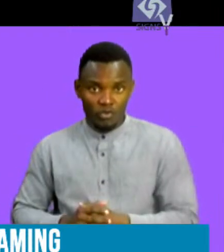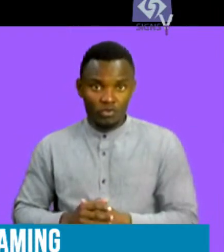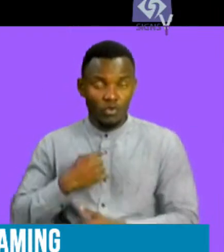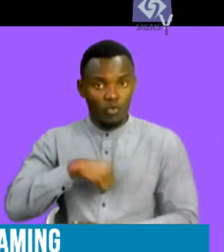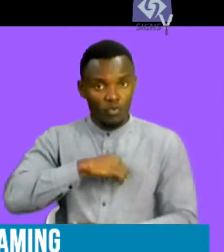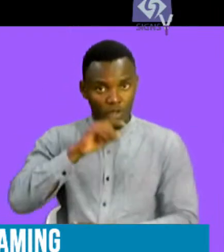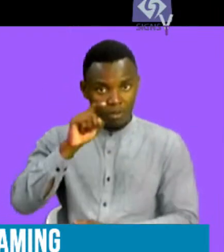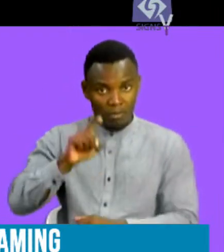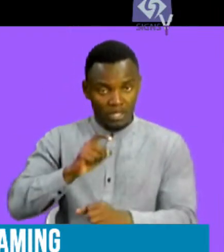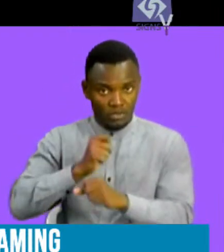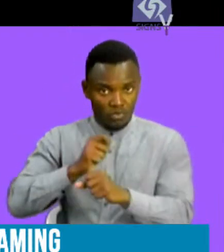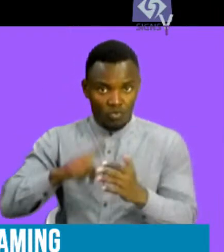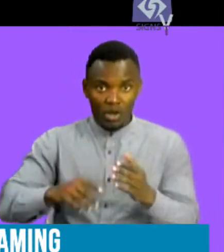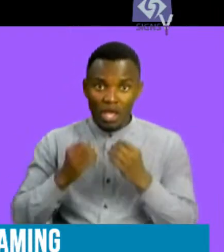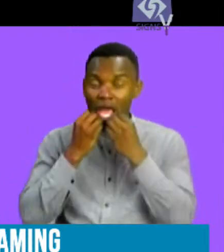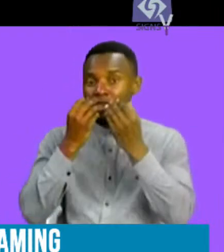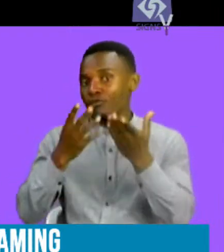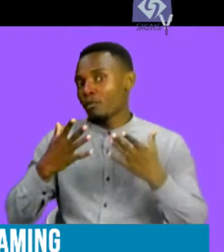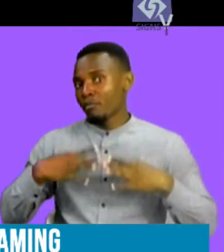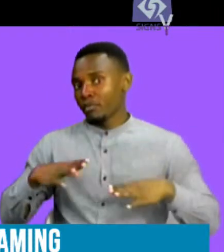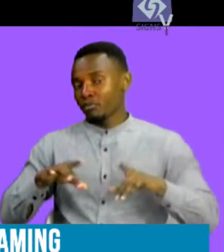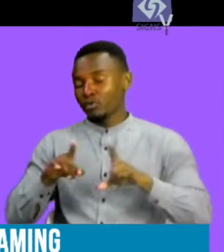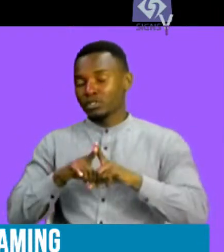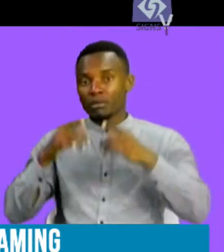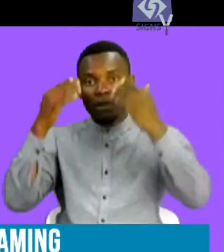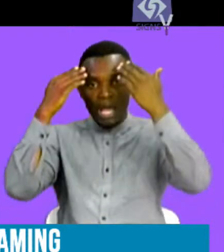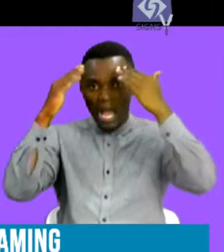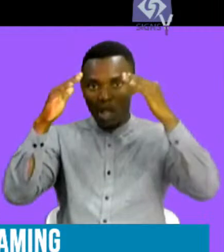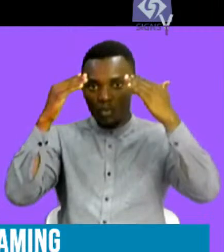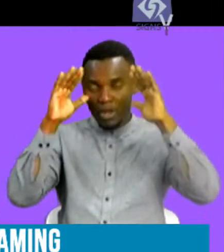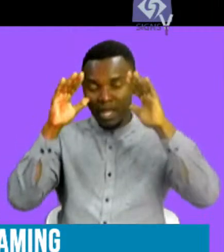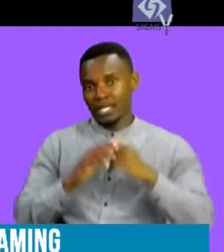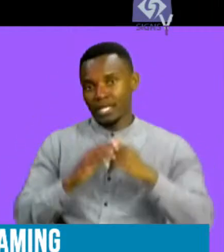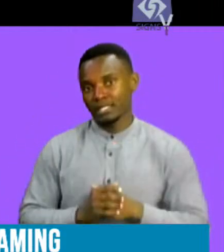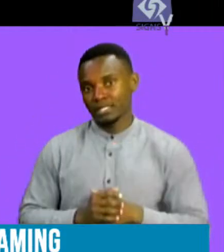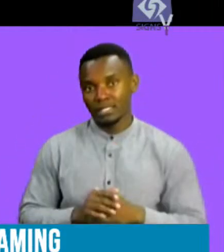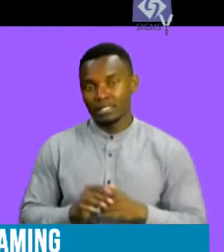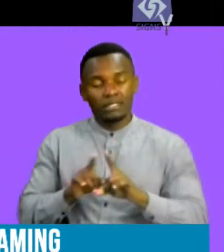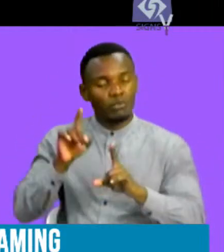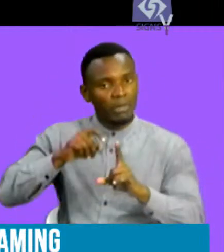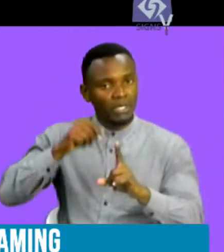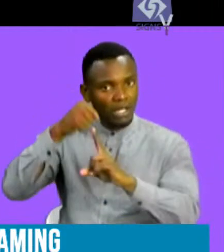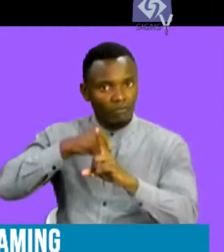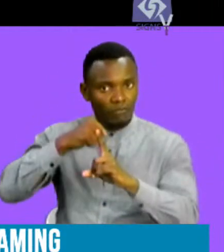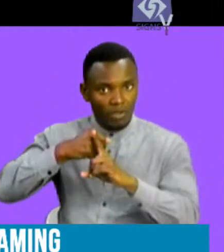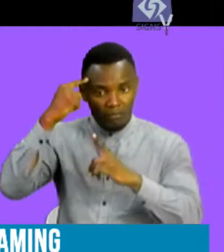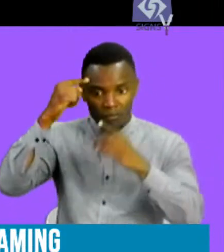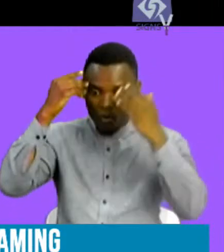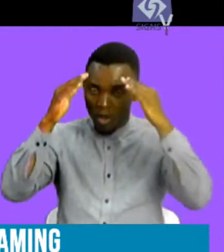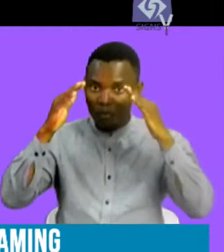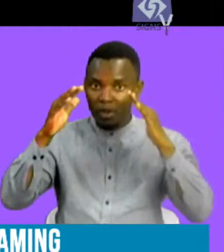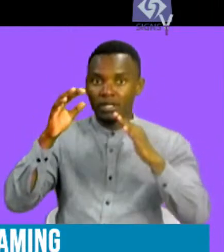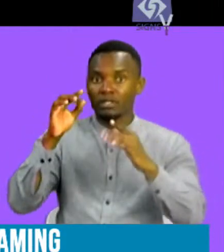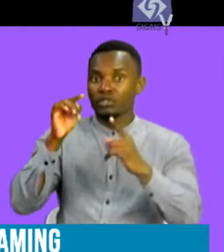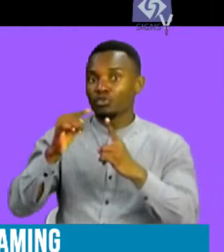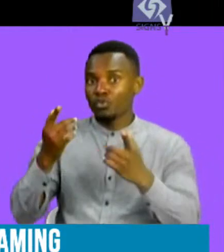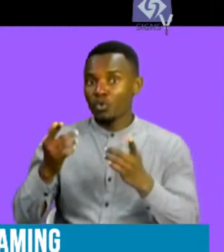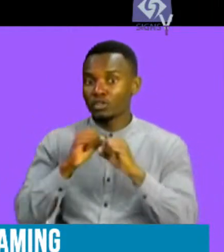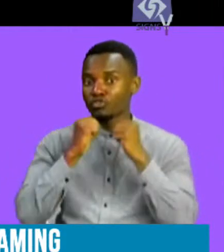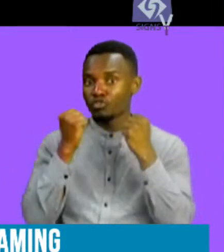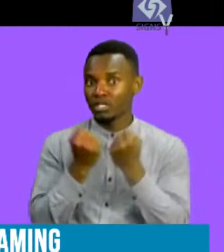need for awareness. The advocation of the awareness to the society, to the